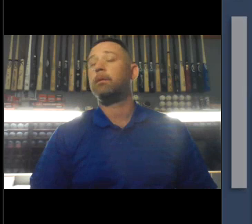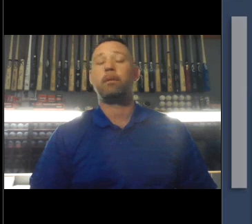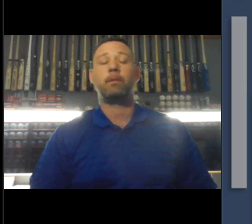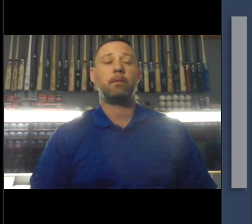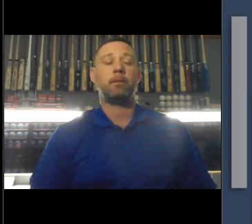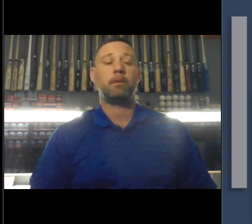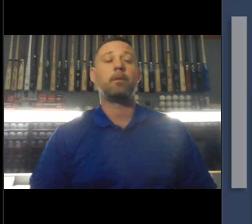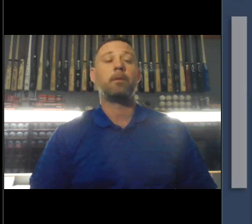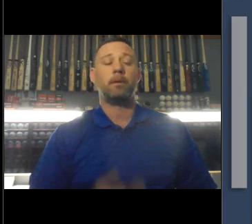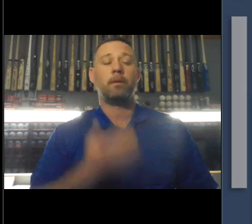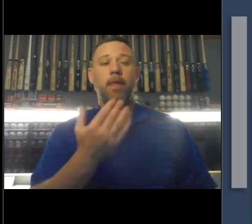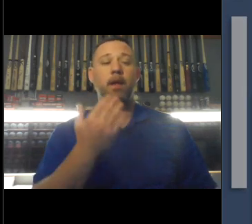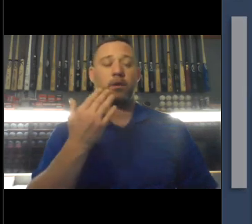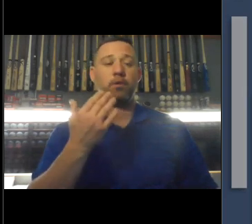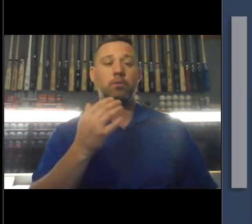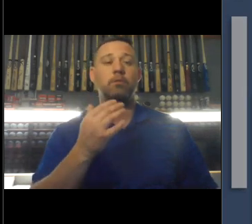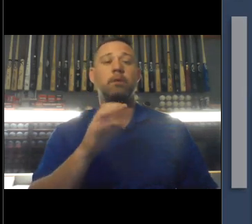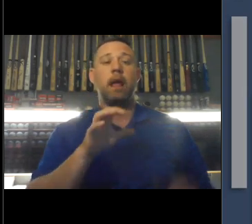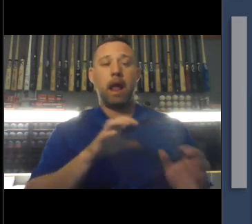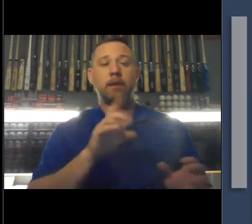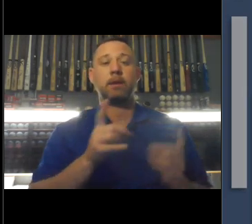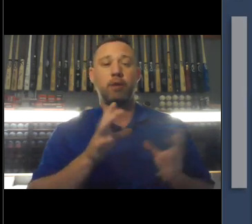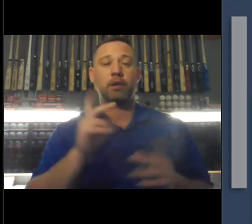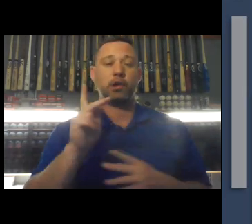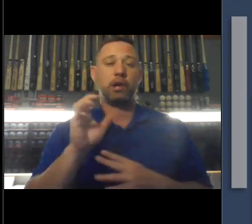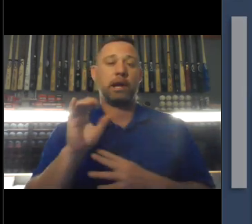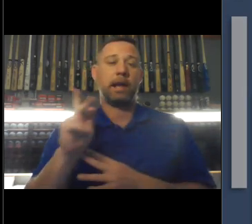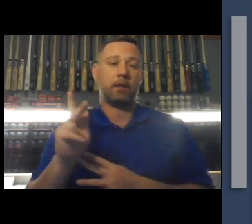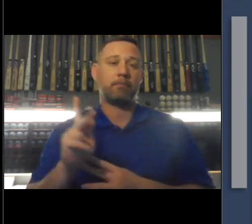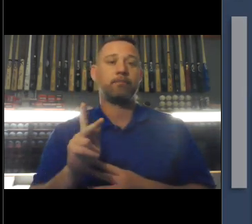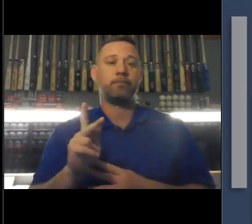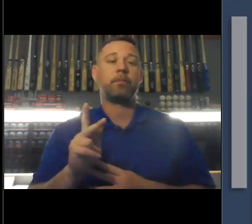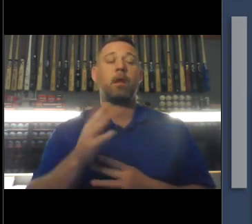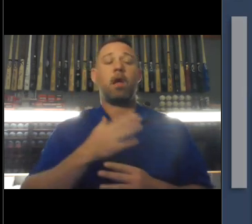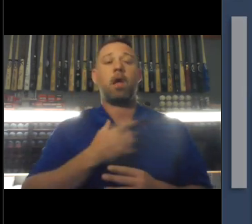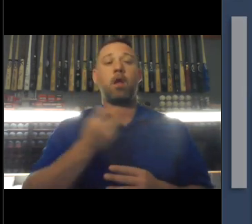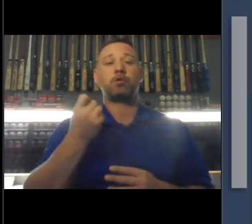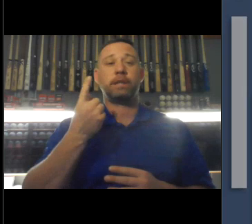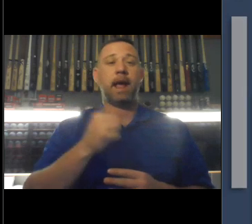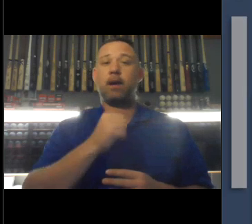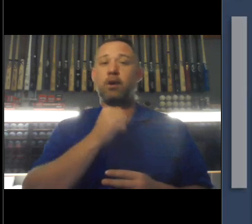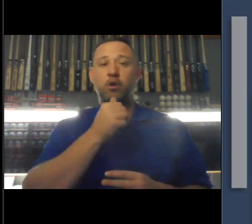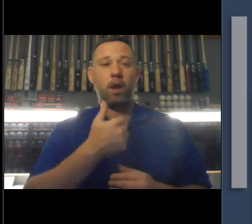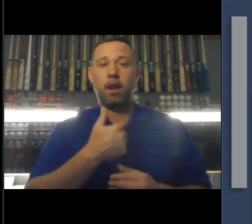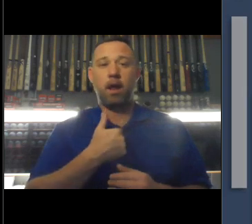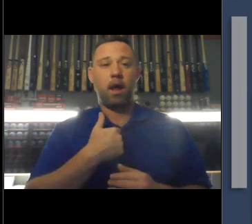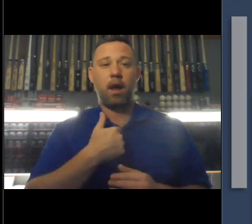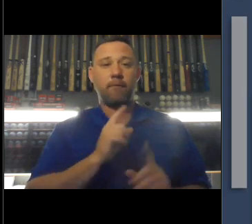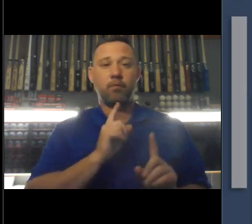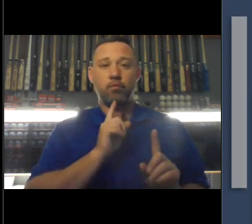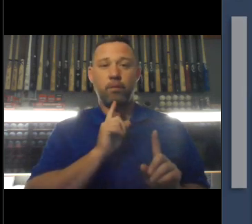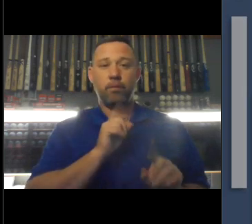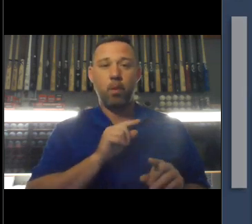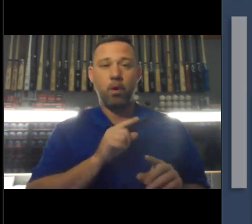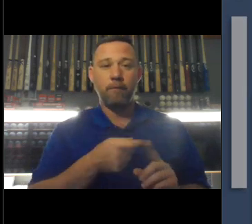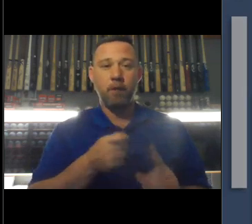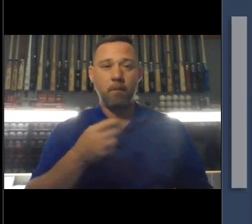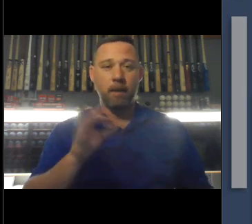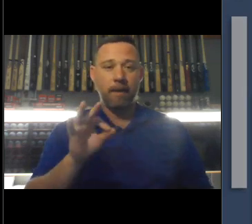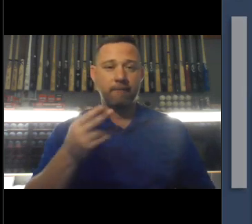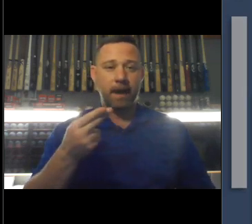And thank you, Acting Director Cack. Thank you. I understand we do not have a report from FHWA, is